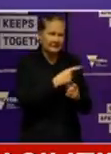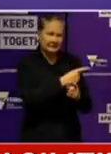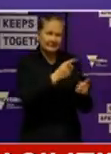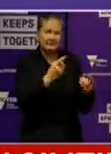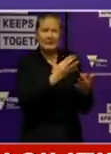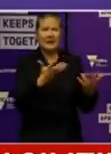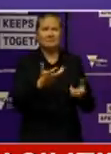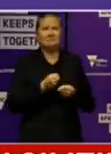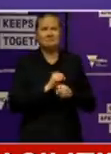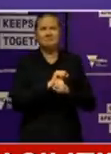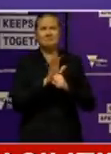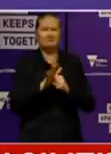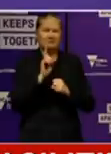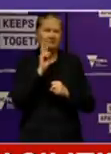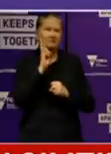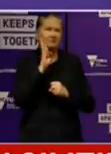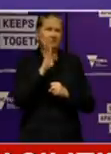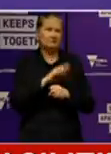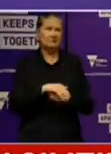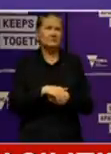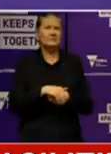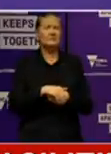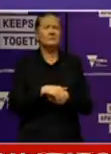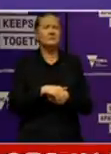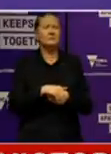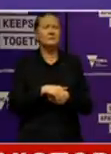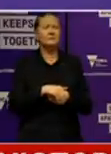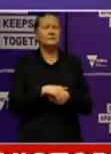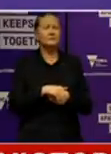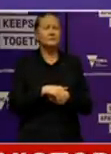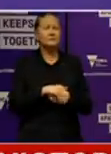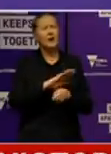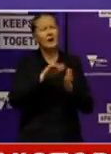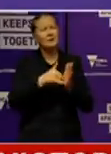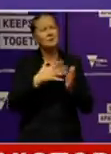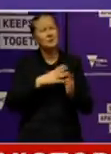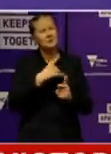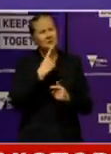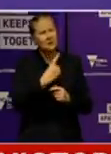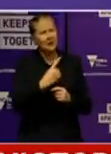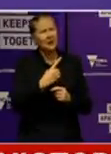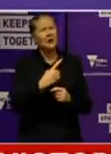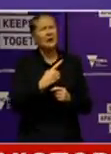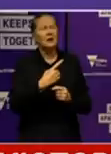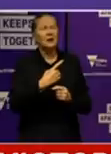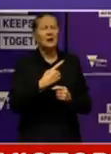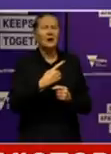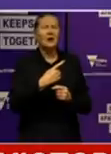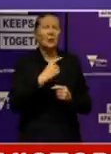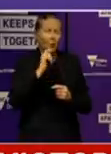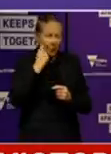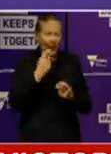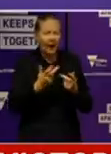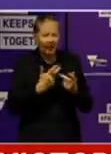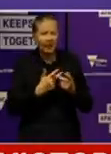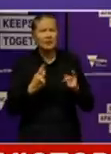in recent days. Finally, I just wanted to the Premier's comments. We will be making some other changes, I should say,